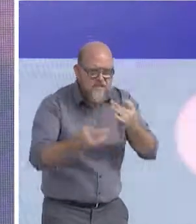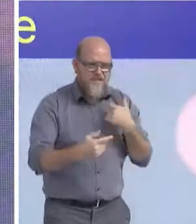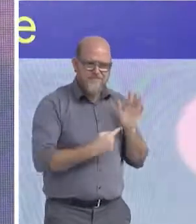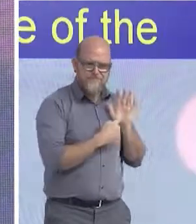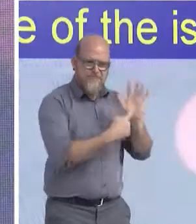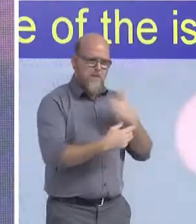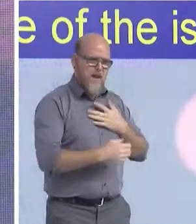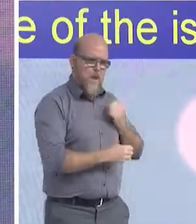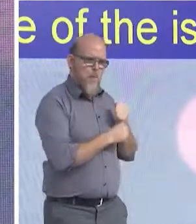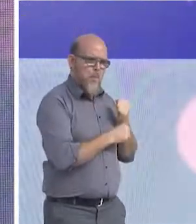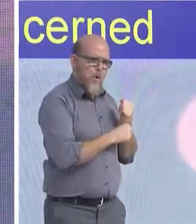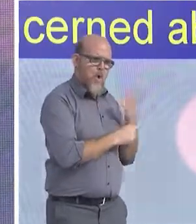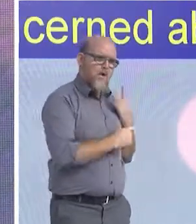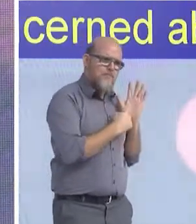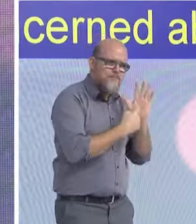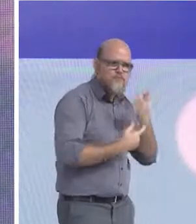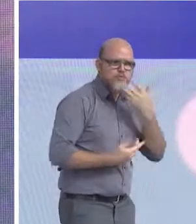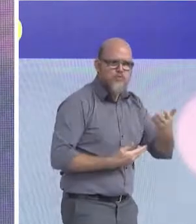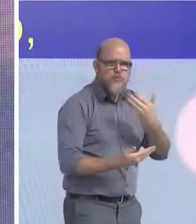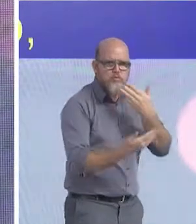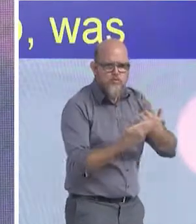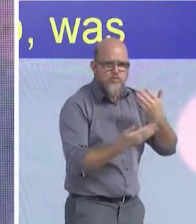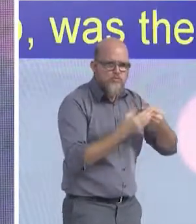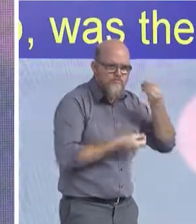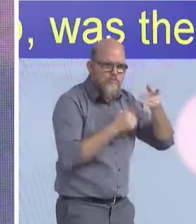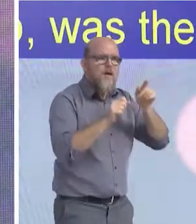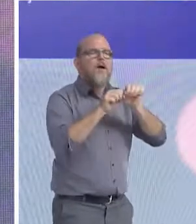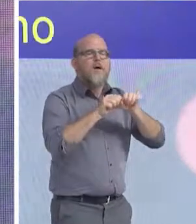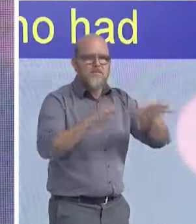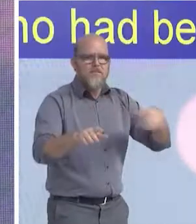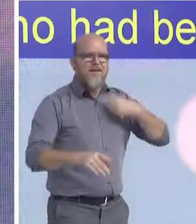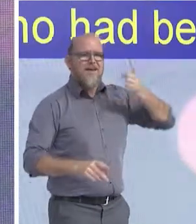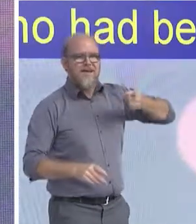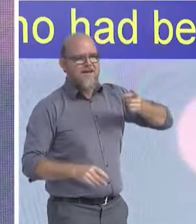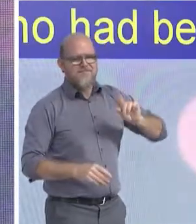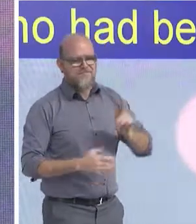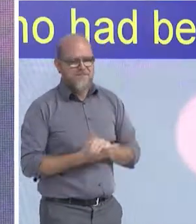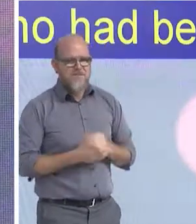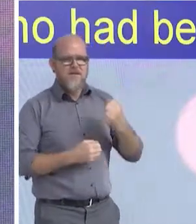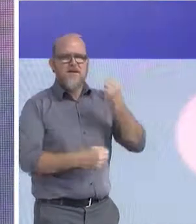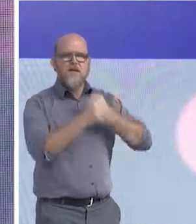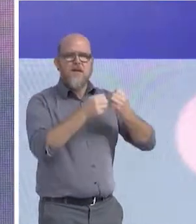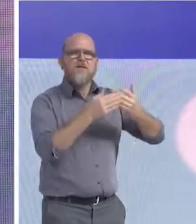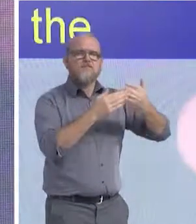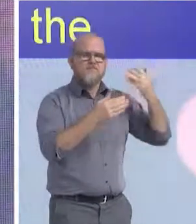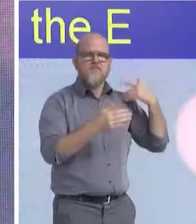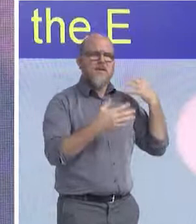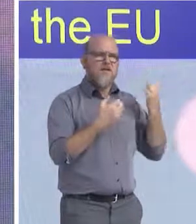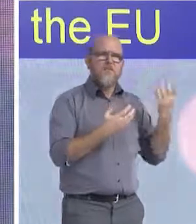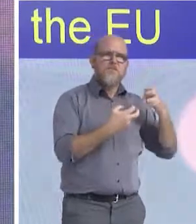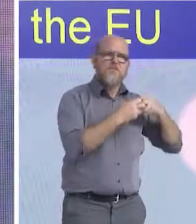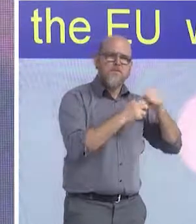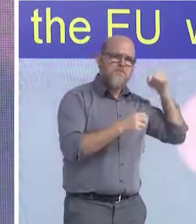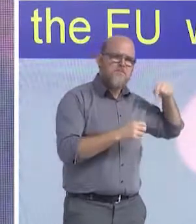years ago was the way that people who had been refused asylum in the EU were being returned to